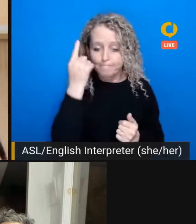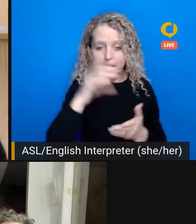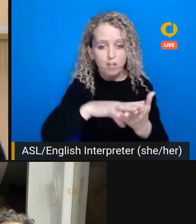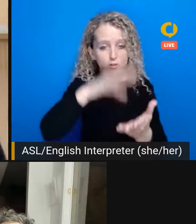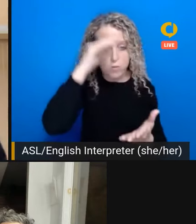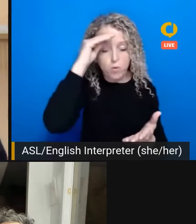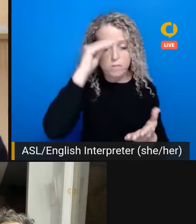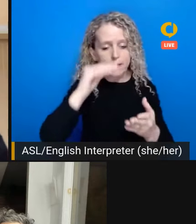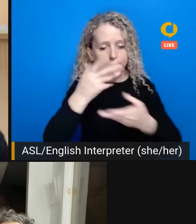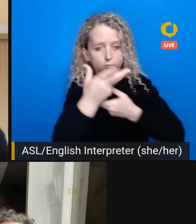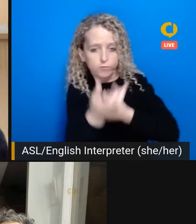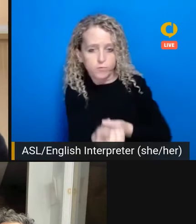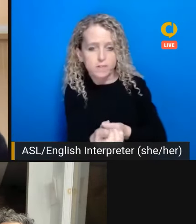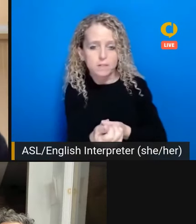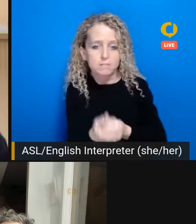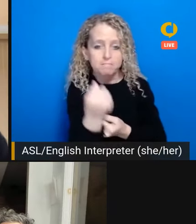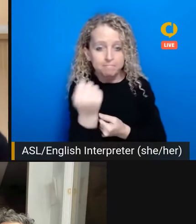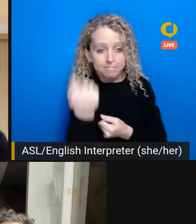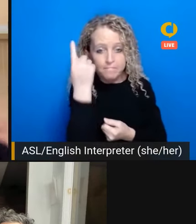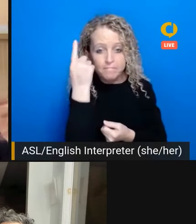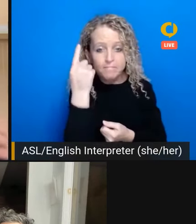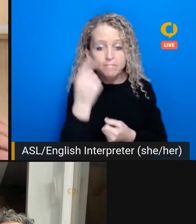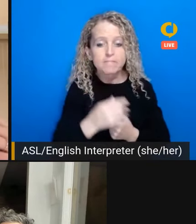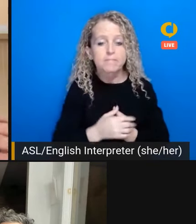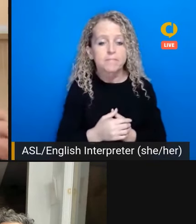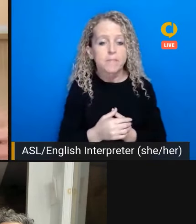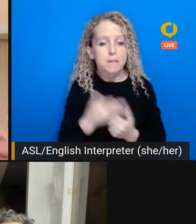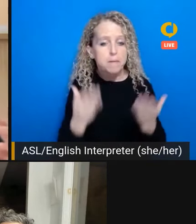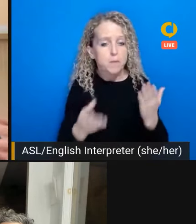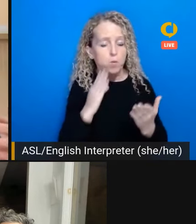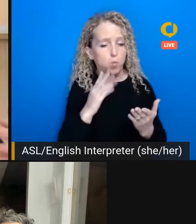and understanding may change. And if it is